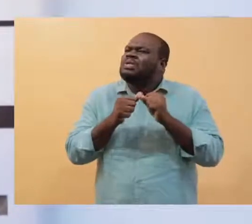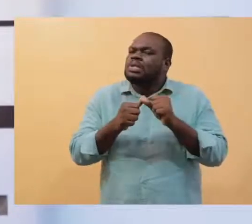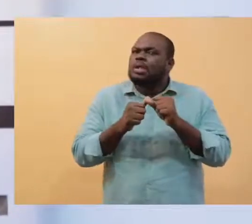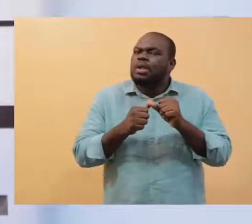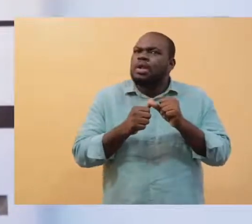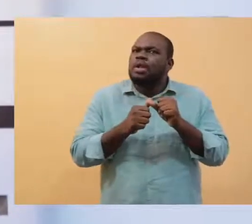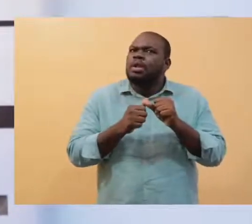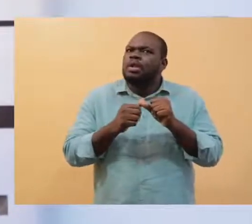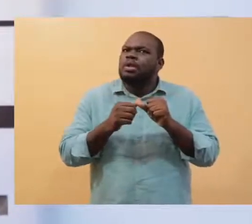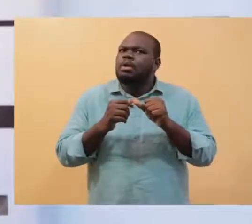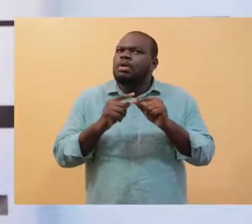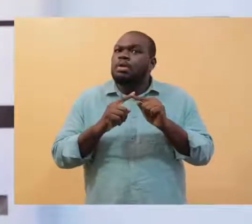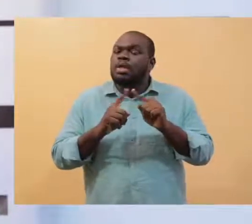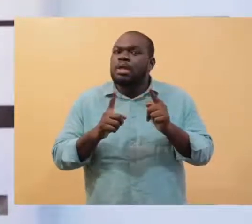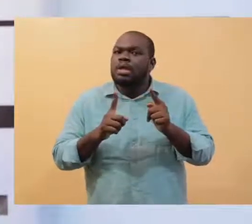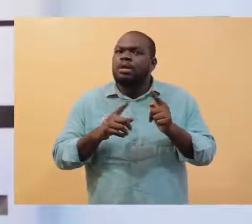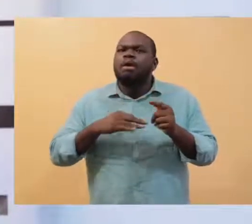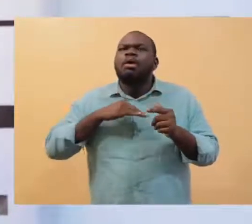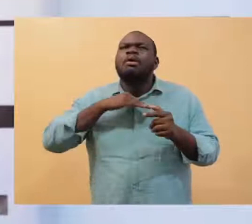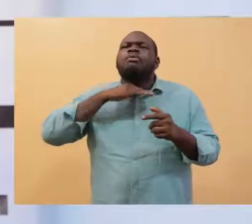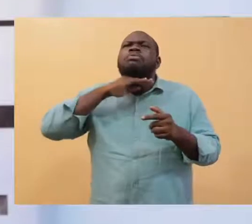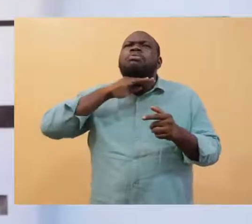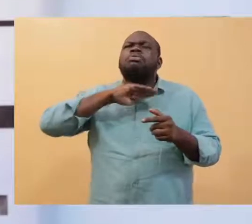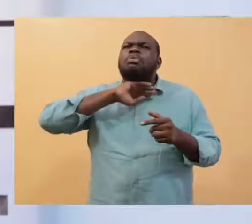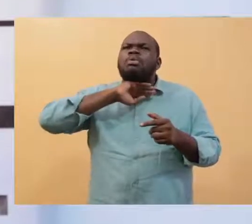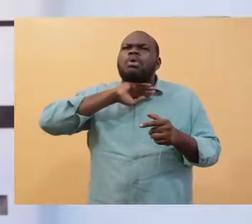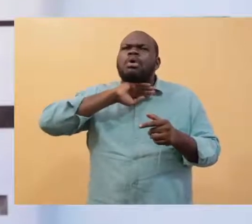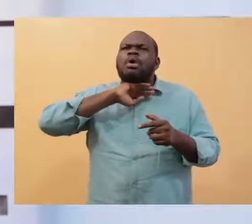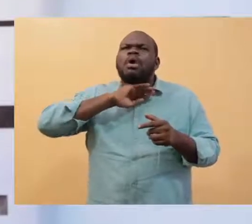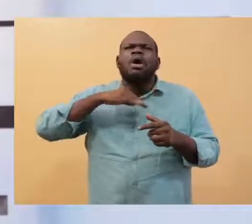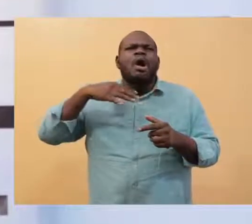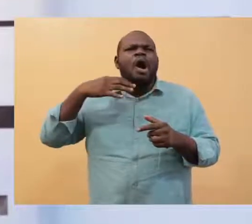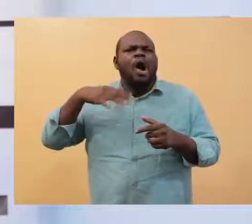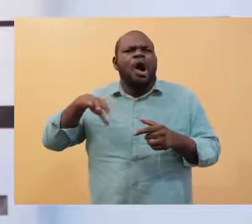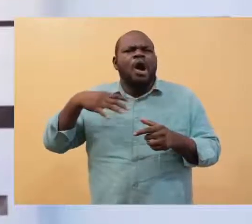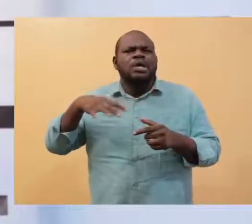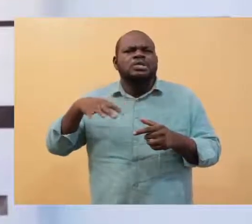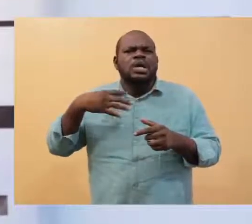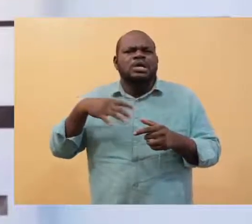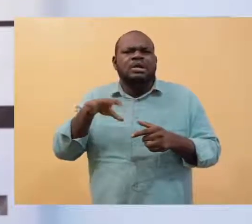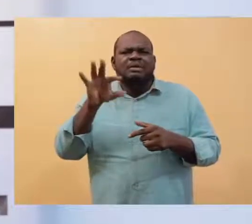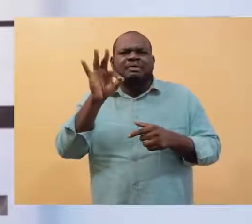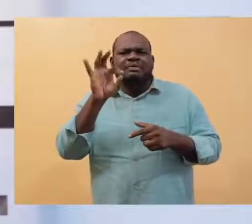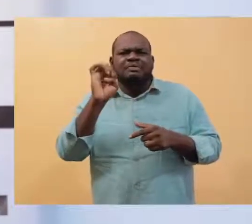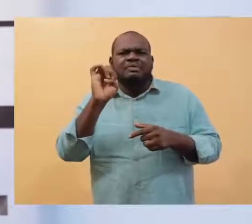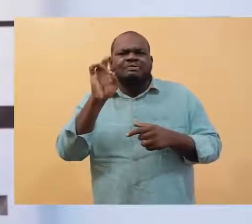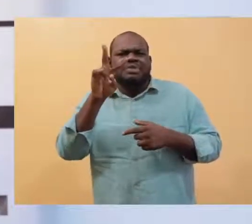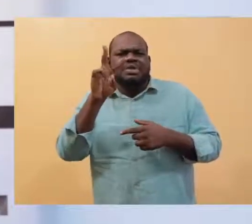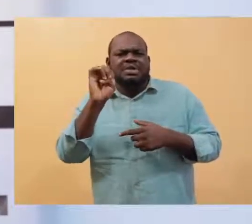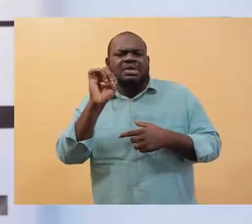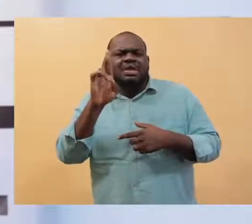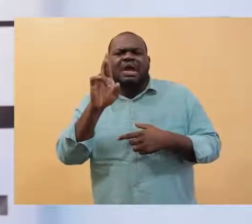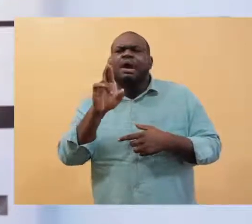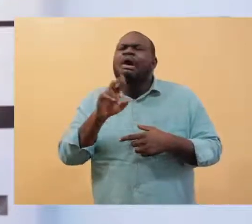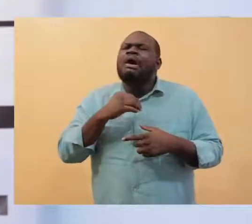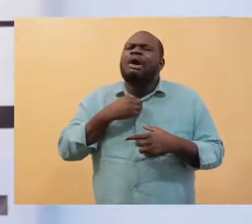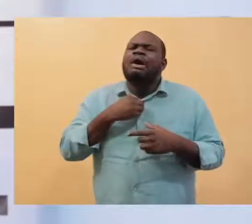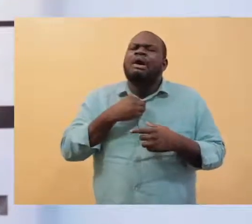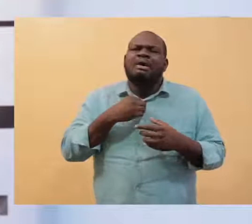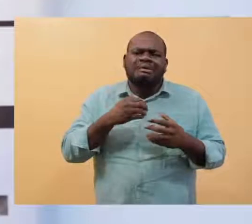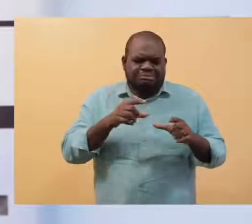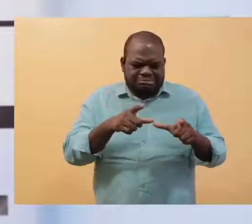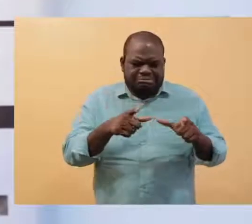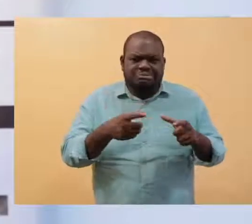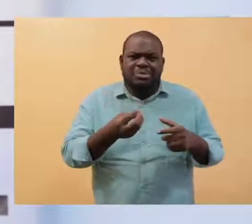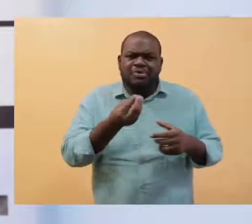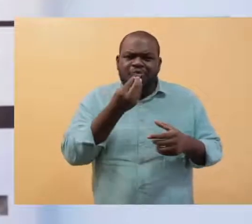in. It felt like my body was on fire, and I was getting splitting headaches. I couldn't eat